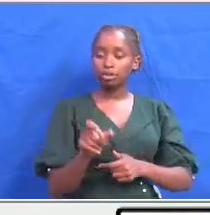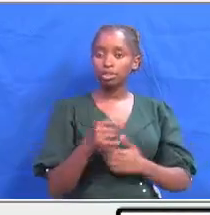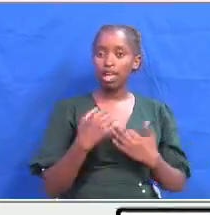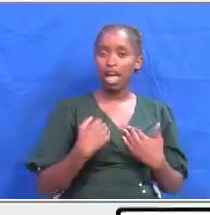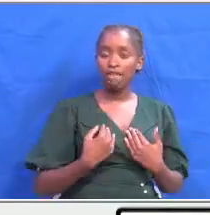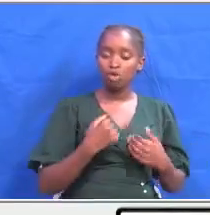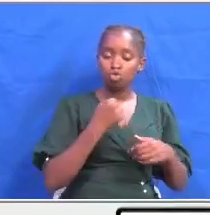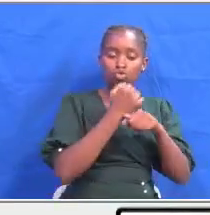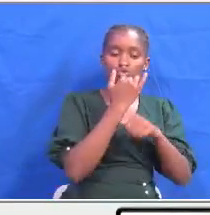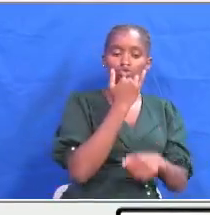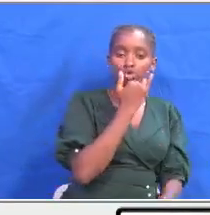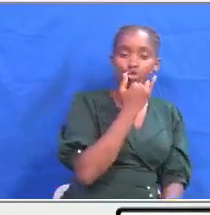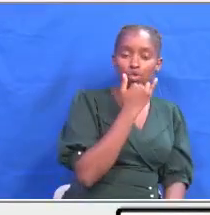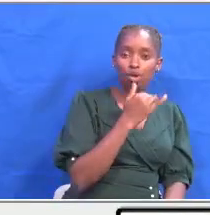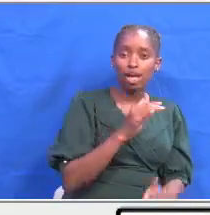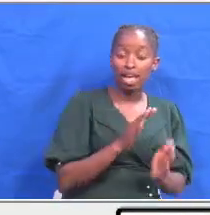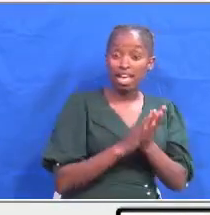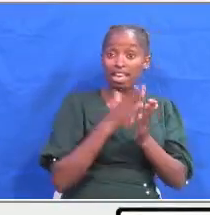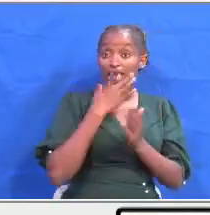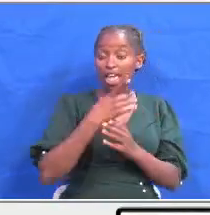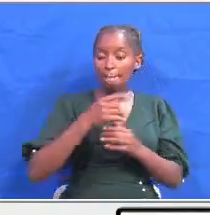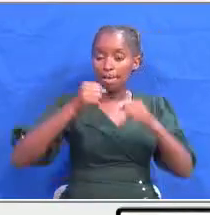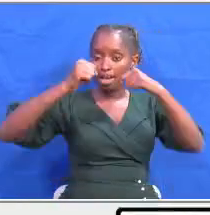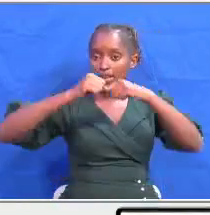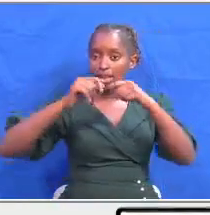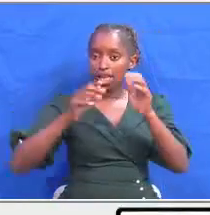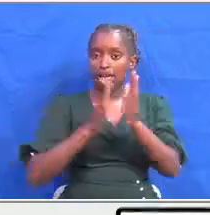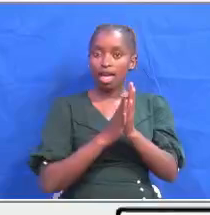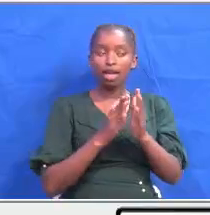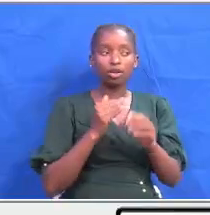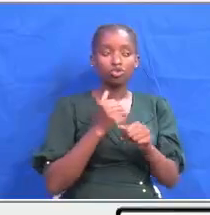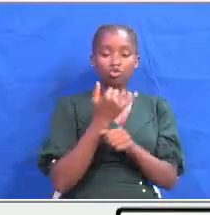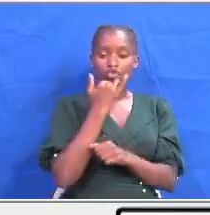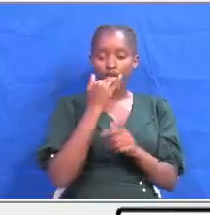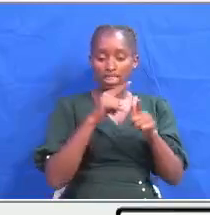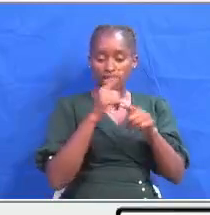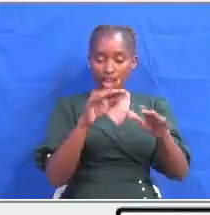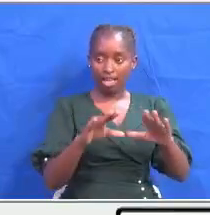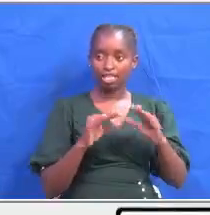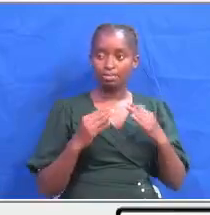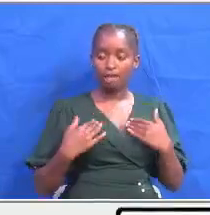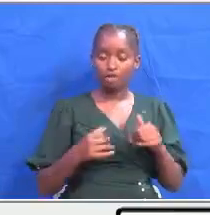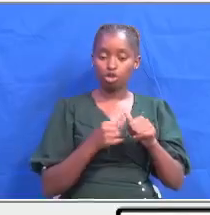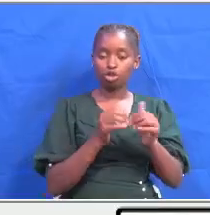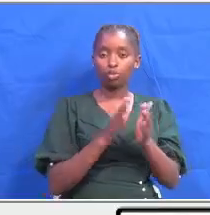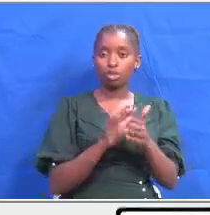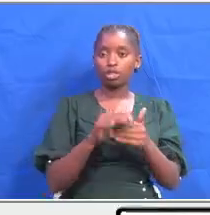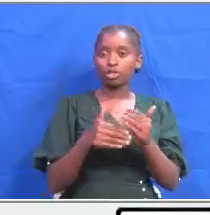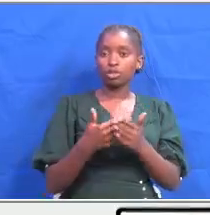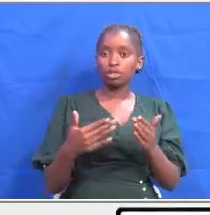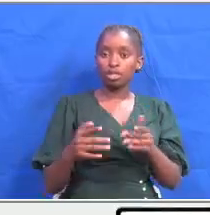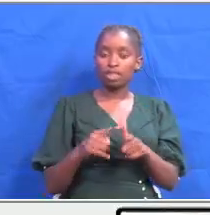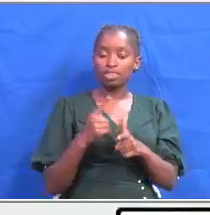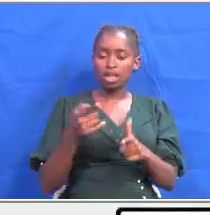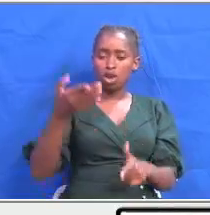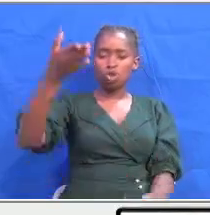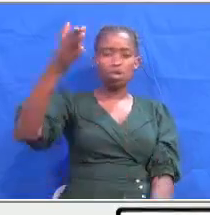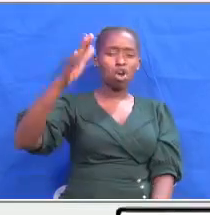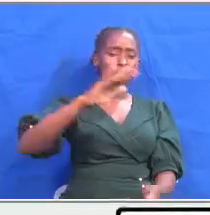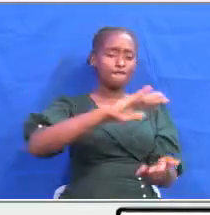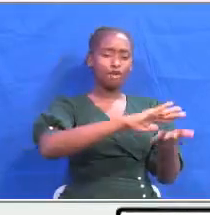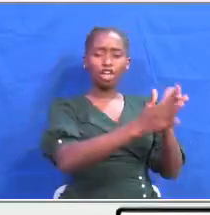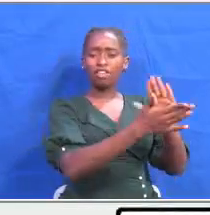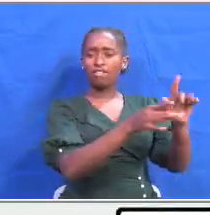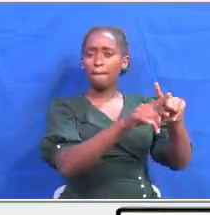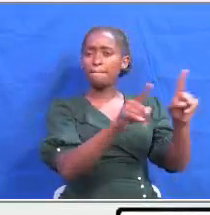agree. But we agree that you do wrong and you accept and you repent. God forgives. That is what. And God forgives. But president has not forgiven him.